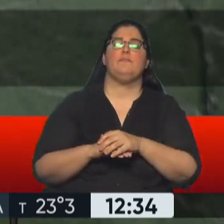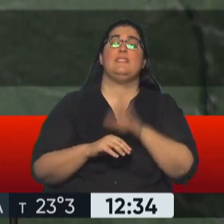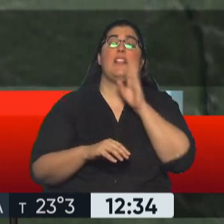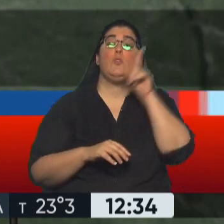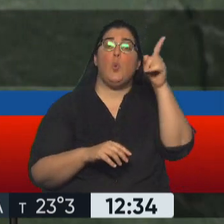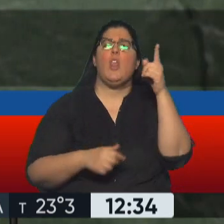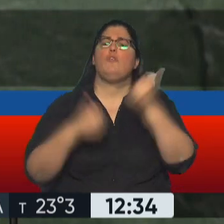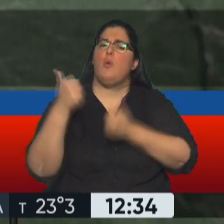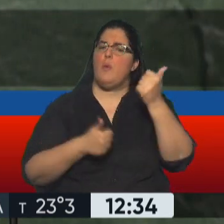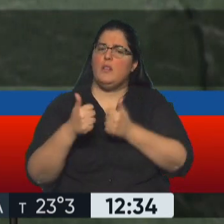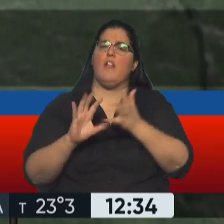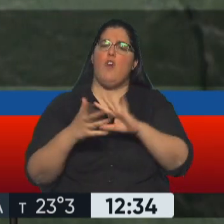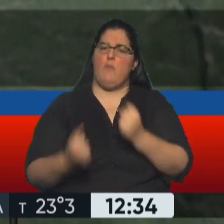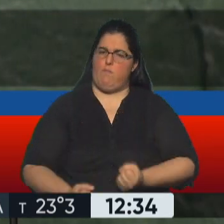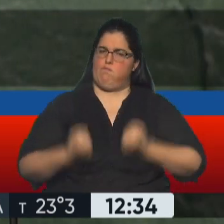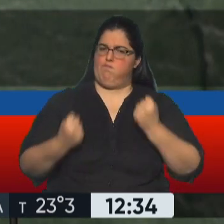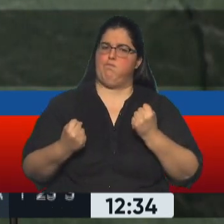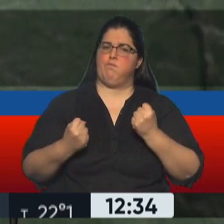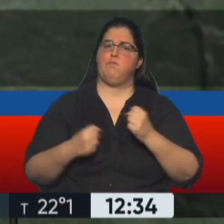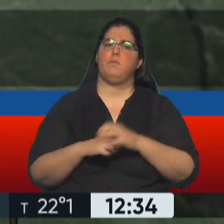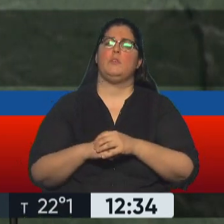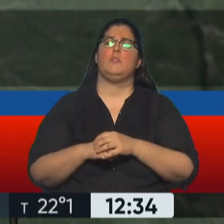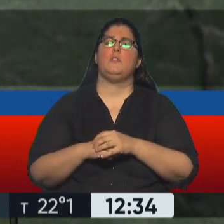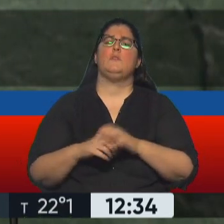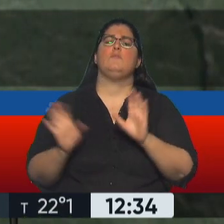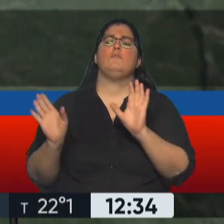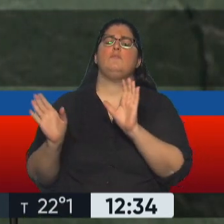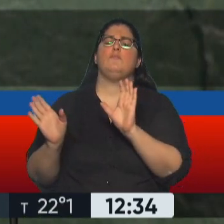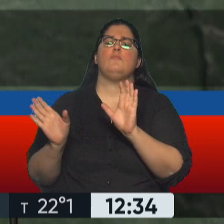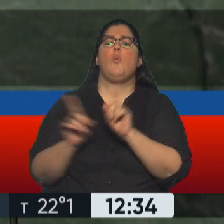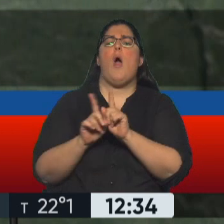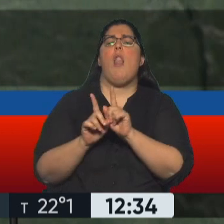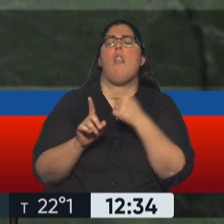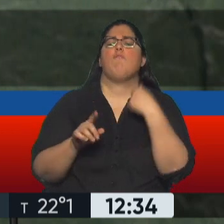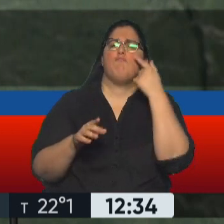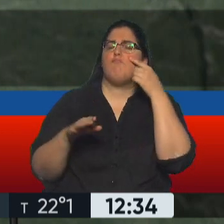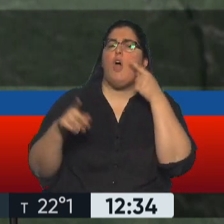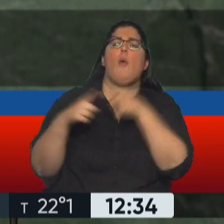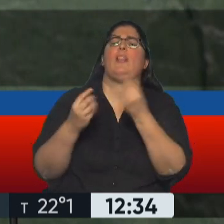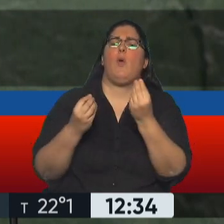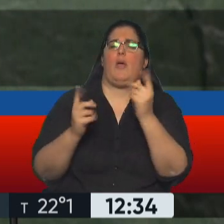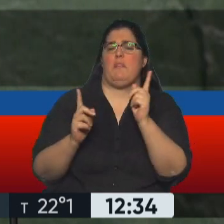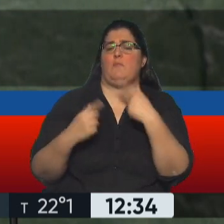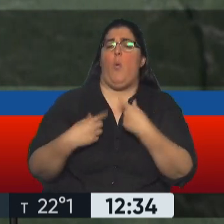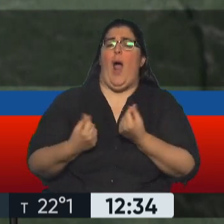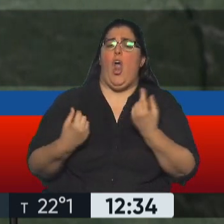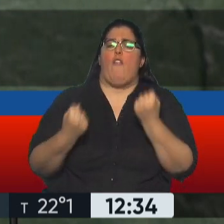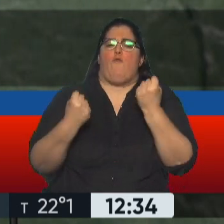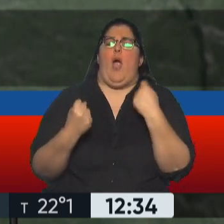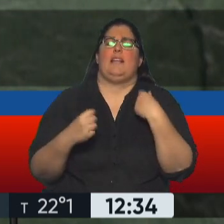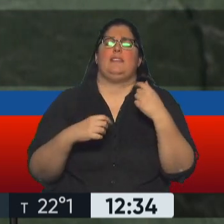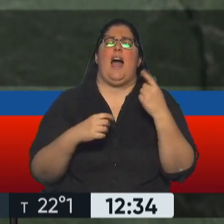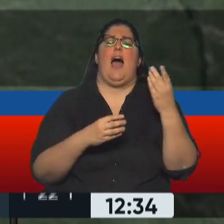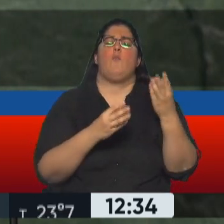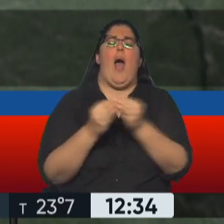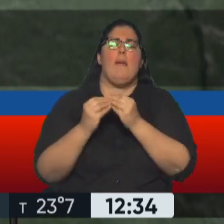Compete, and we'll compete vigorously and lead with our values and our strength. We'll stand up for our allies and our friends